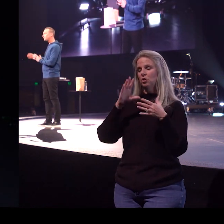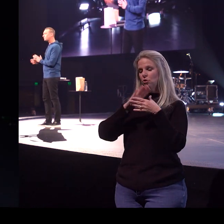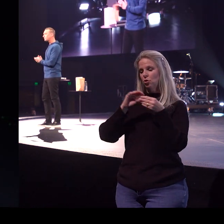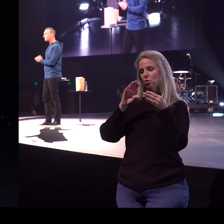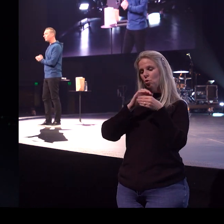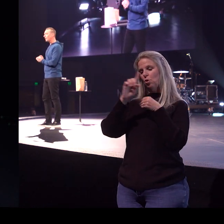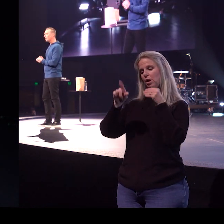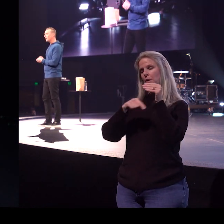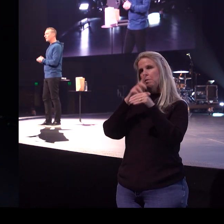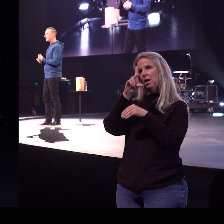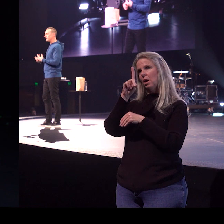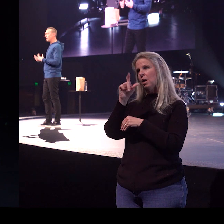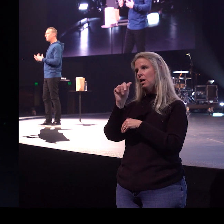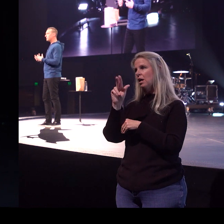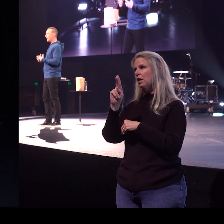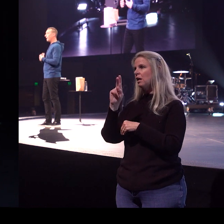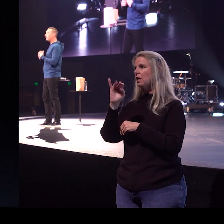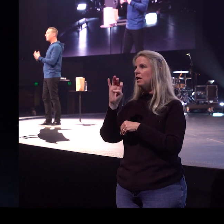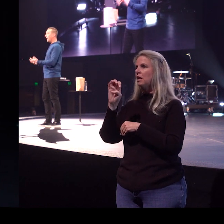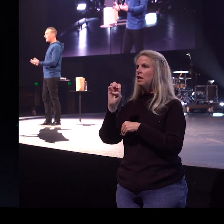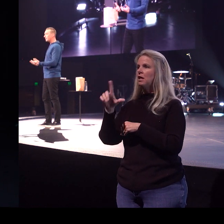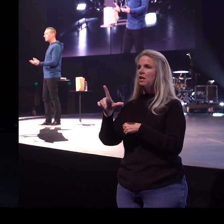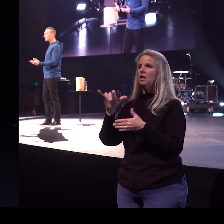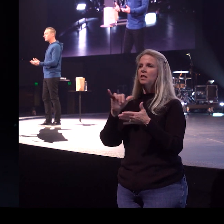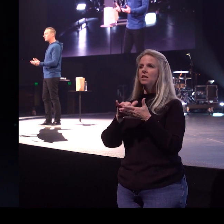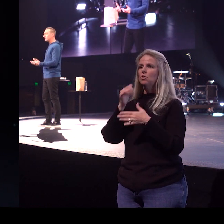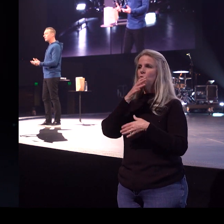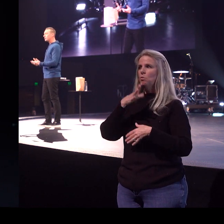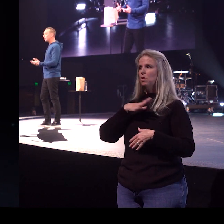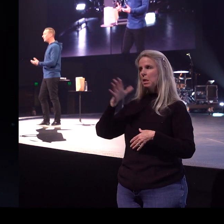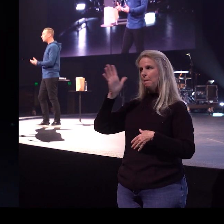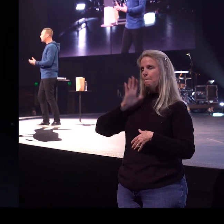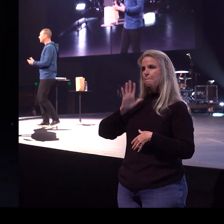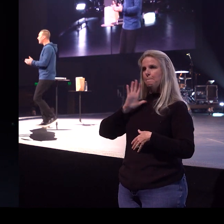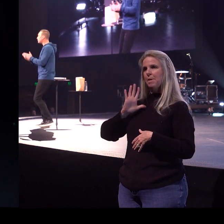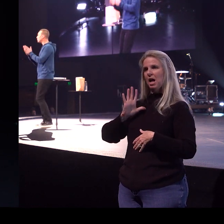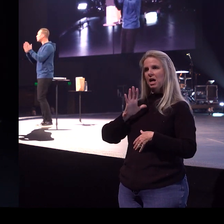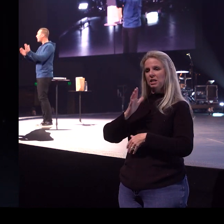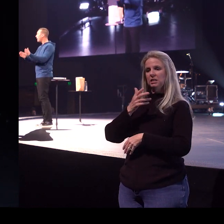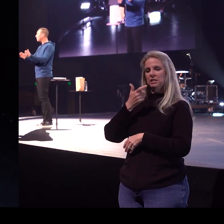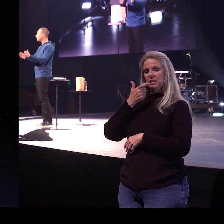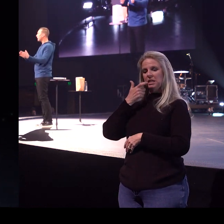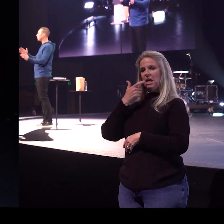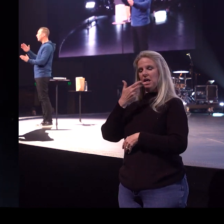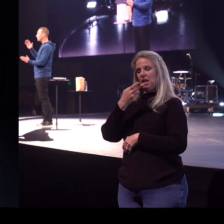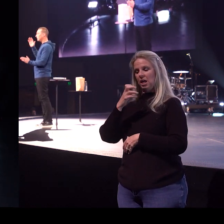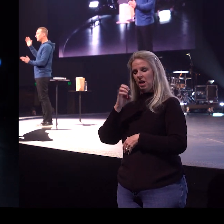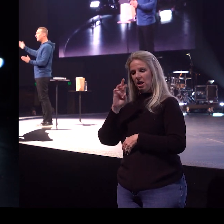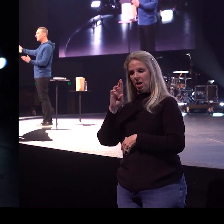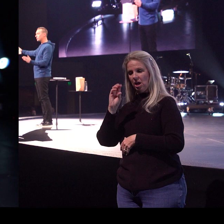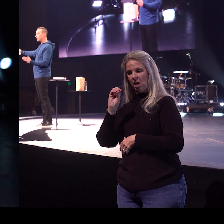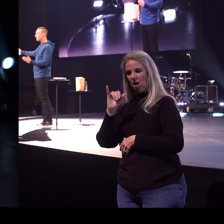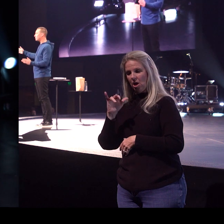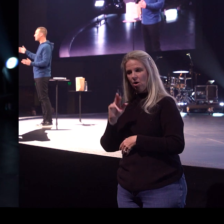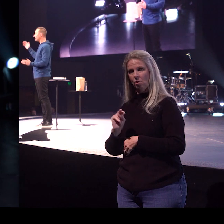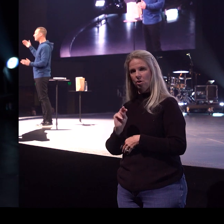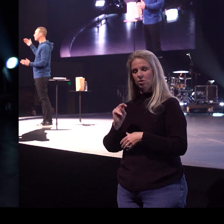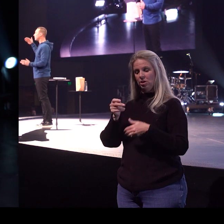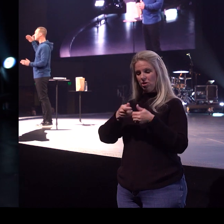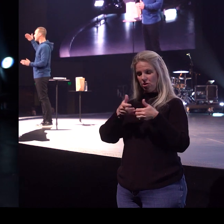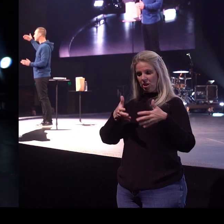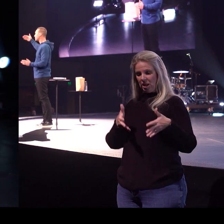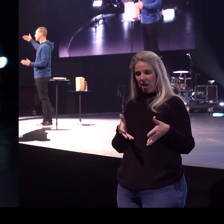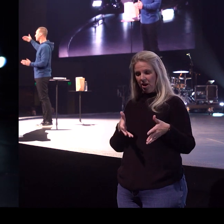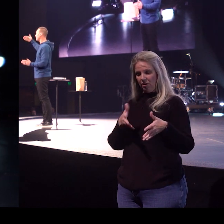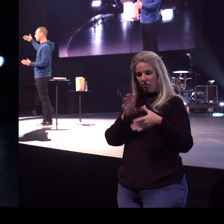Danielle. Danielle was a heroin addict. She left her child and went and lived on the street. She was digging